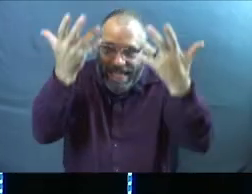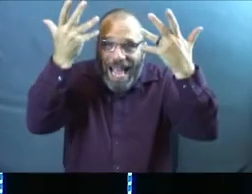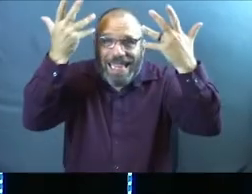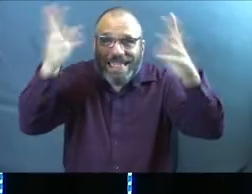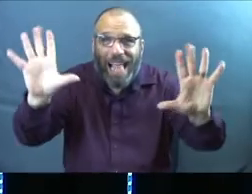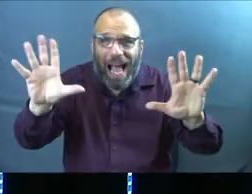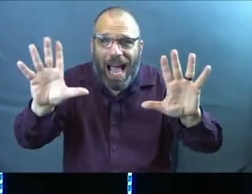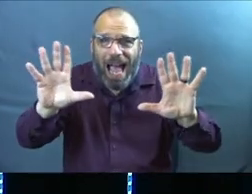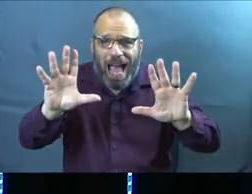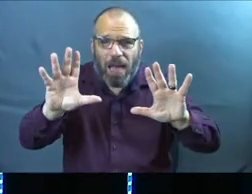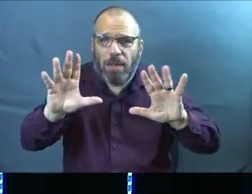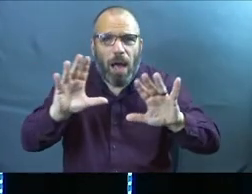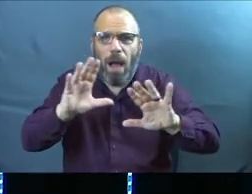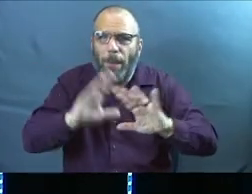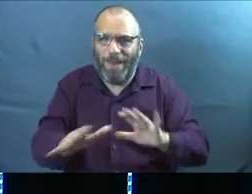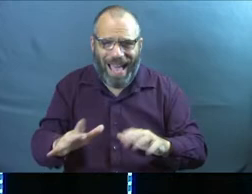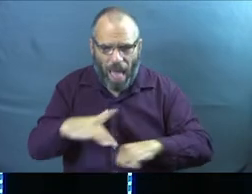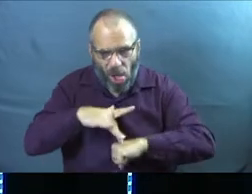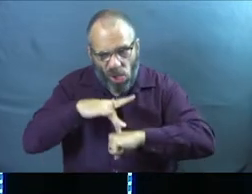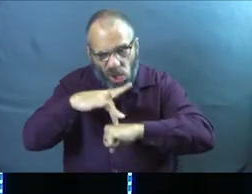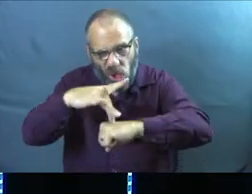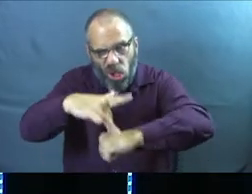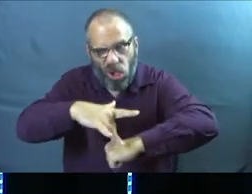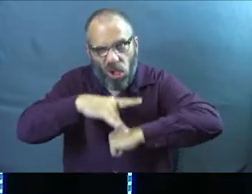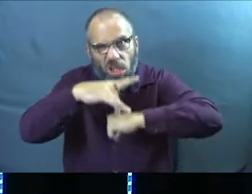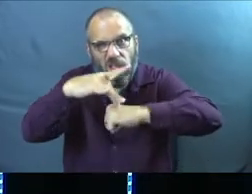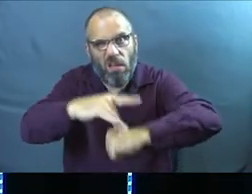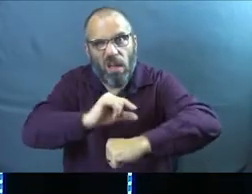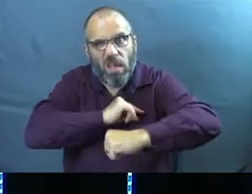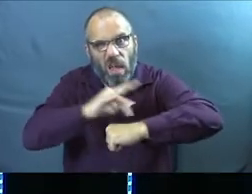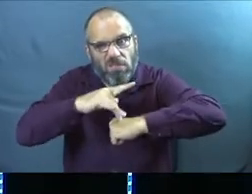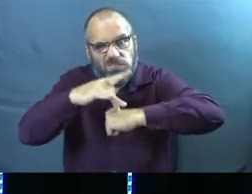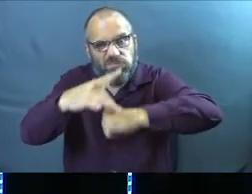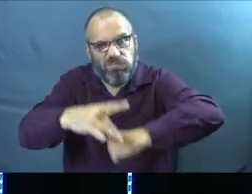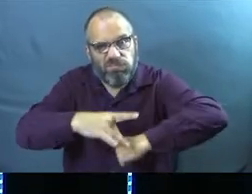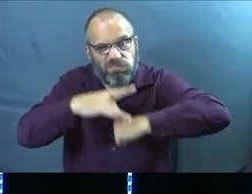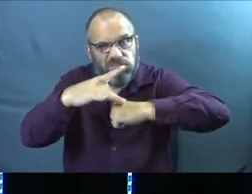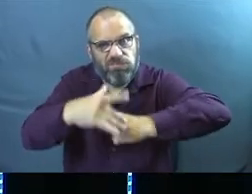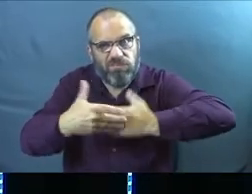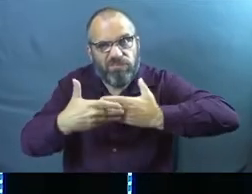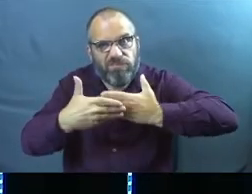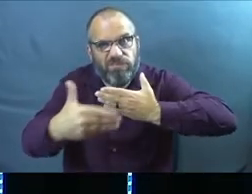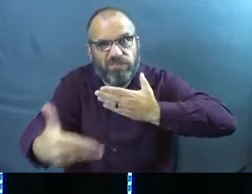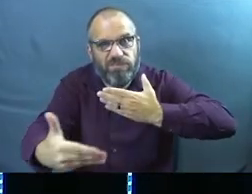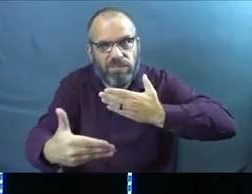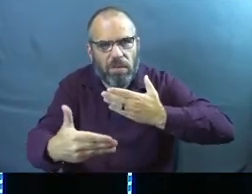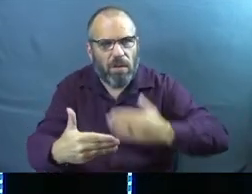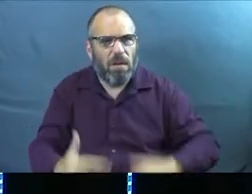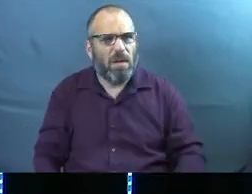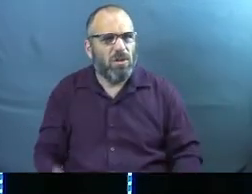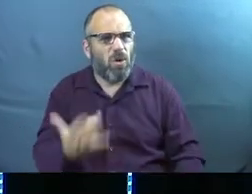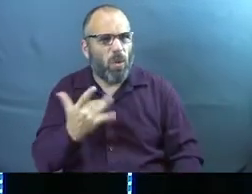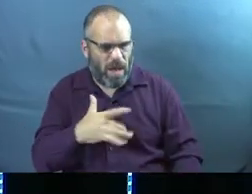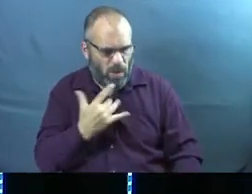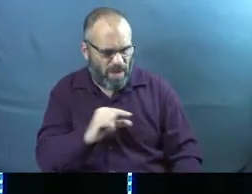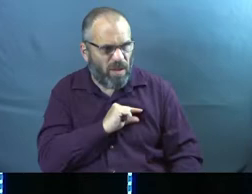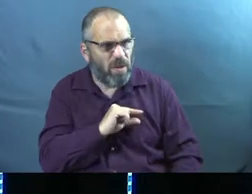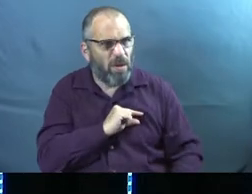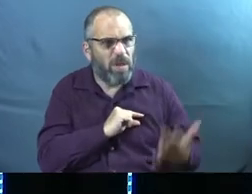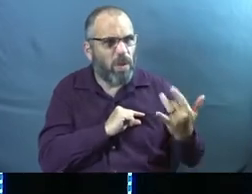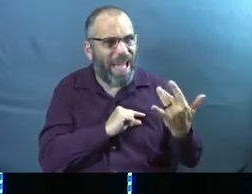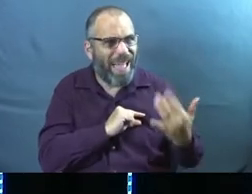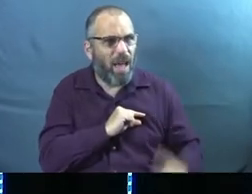done. But he doesn't want to linger with your guilt for years and years and years. You're like, then why do I feel it